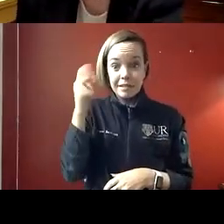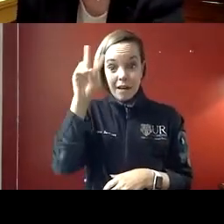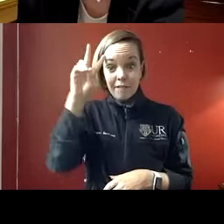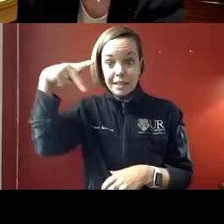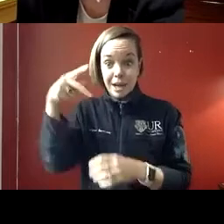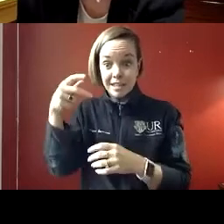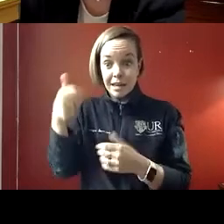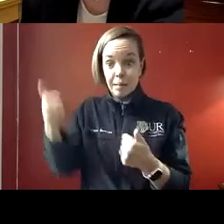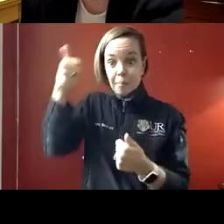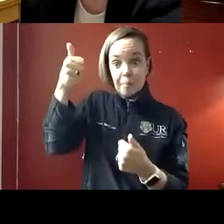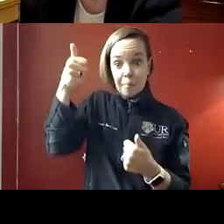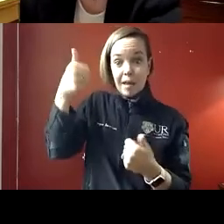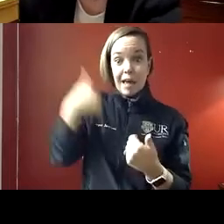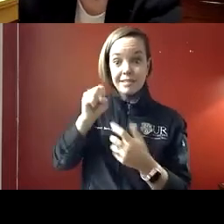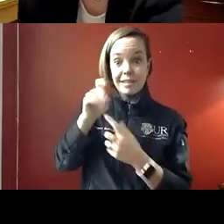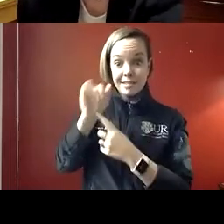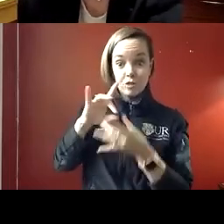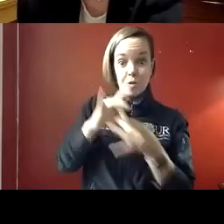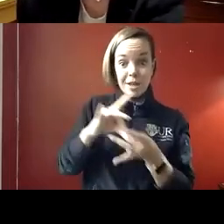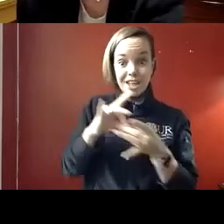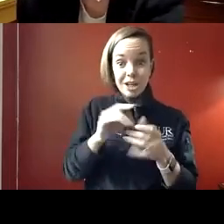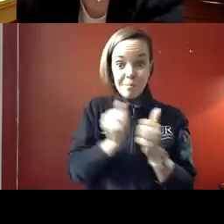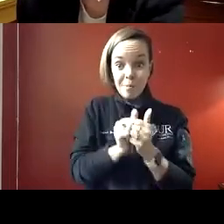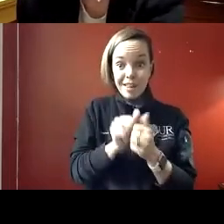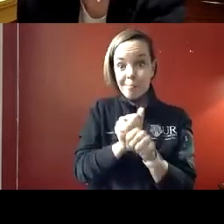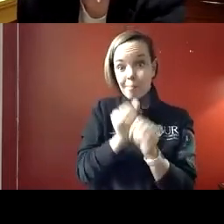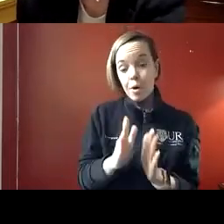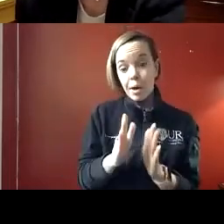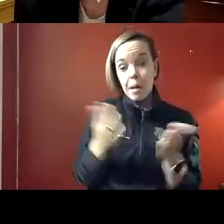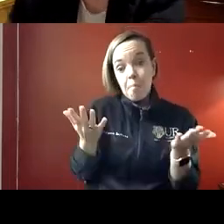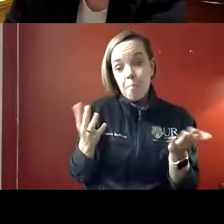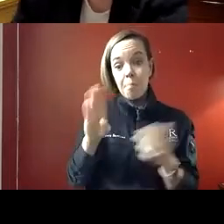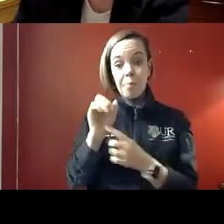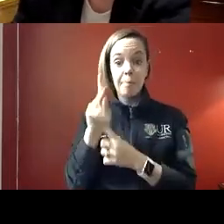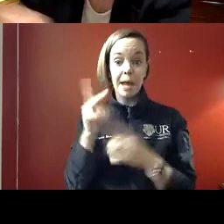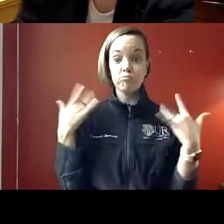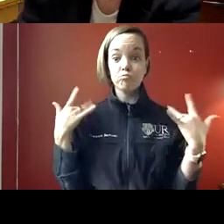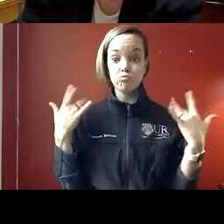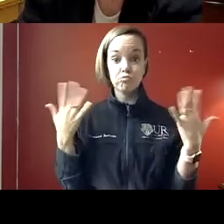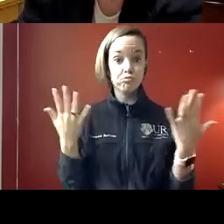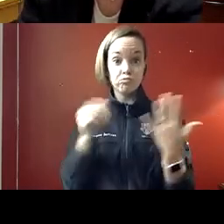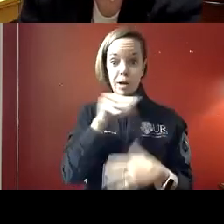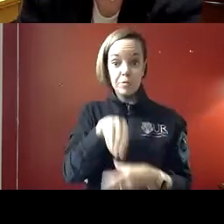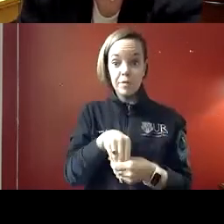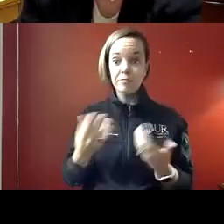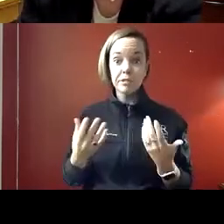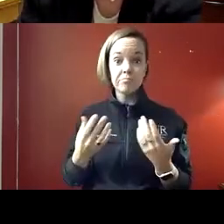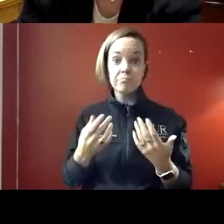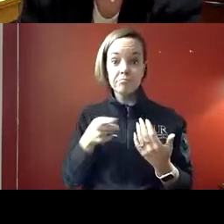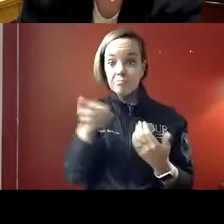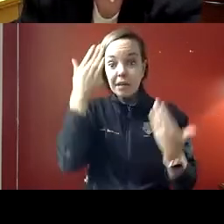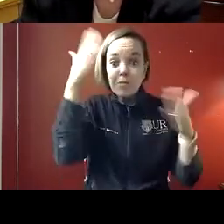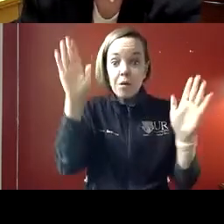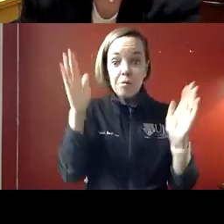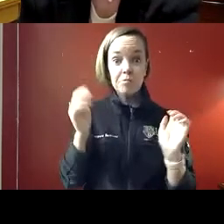sexual relationship with one of the employees, what does the bank have to do with this? They don't know what all their employees